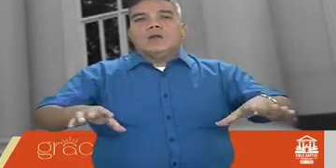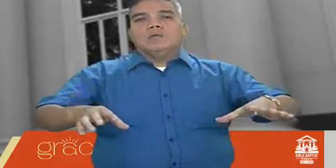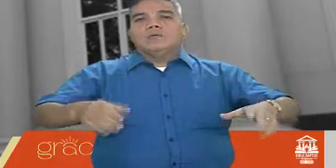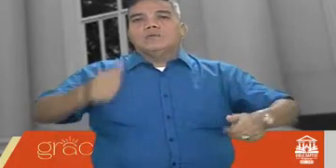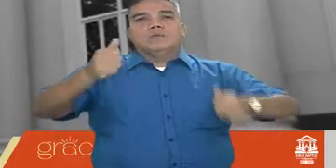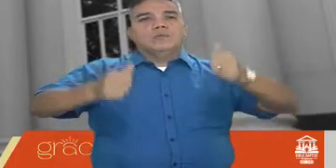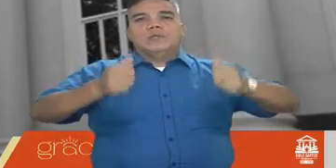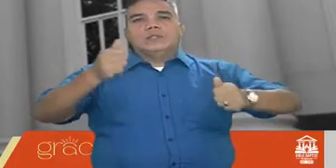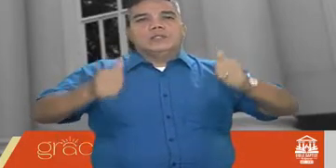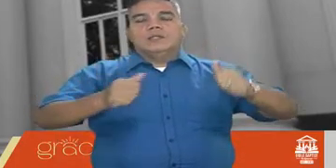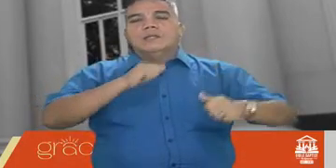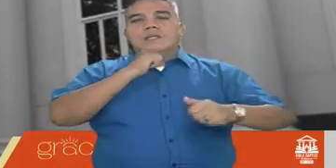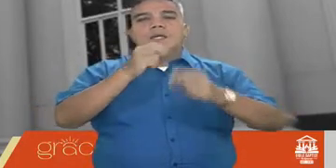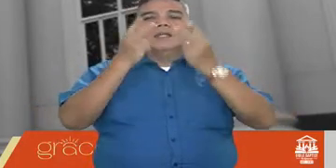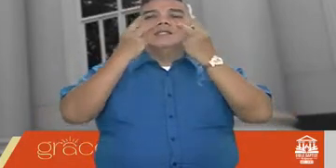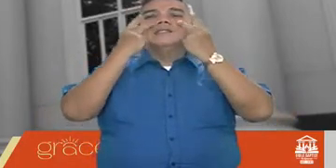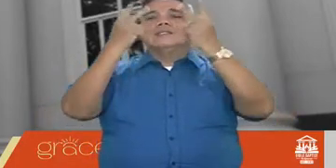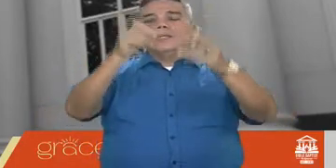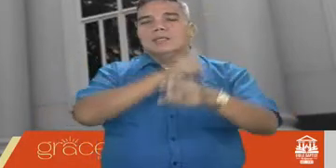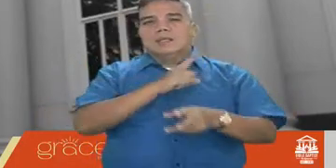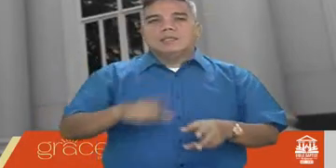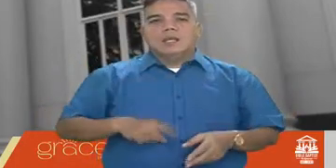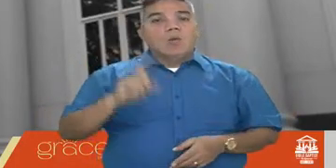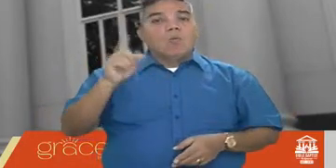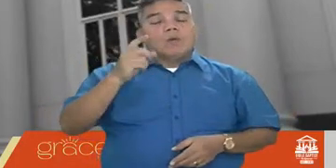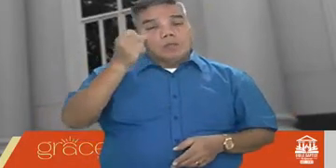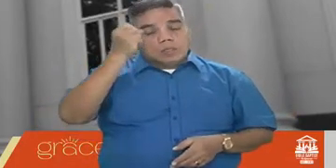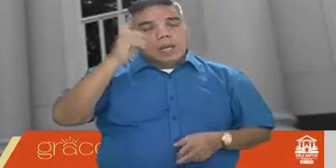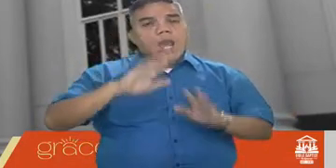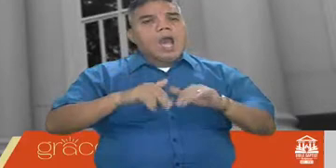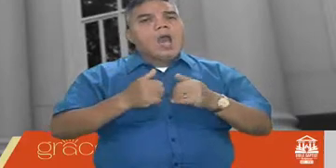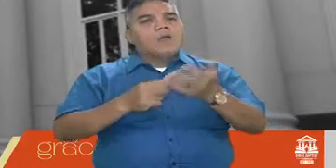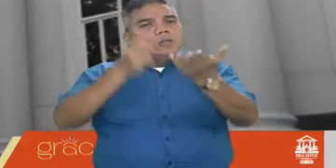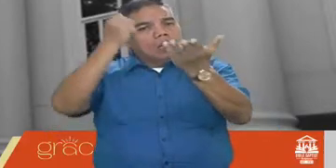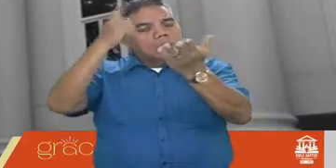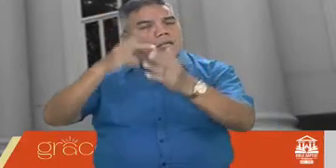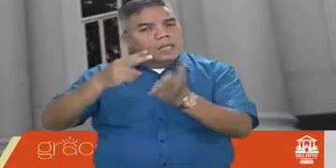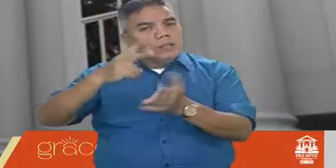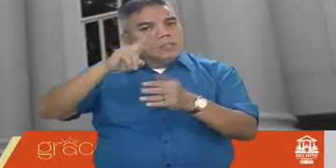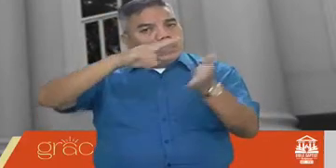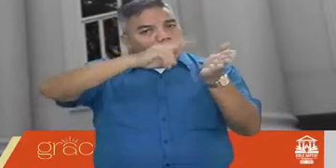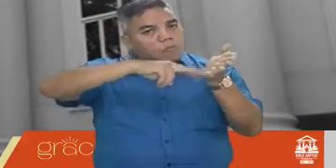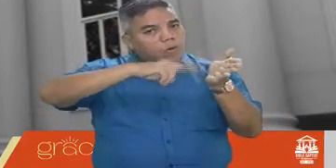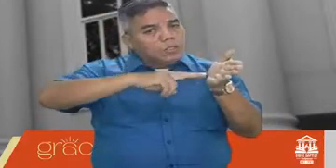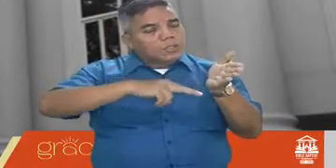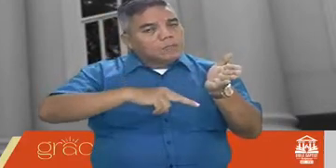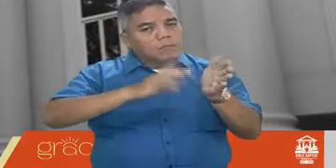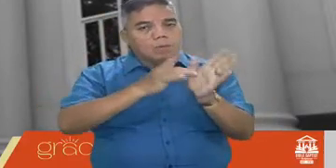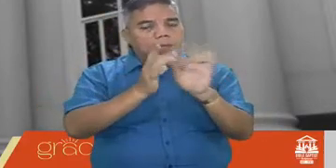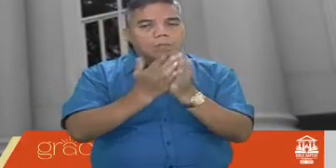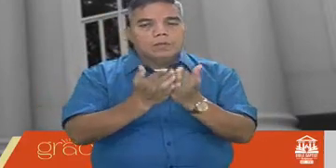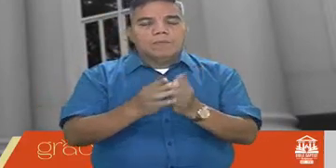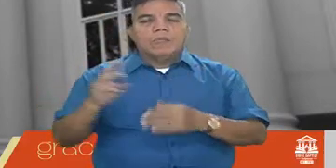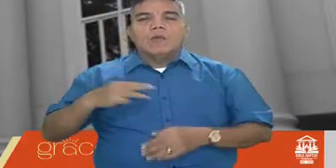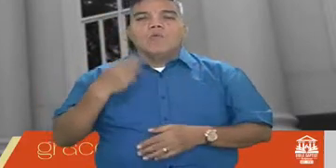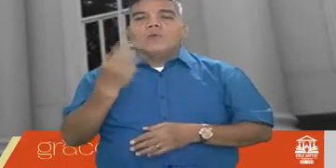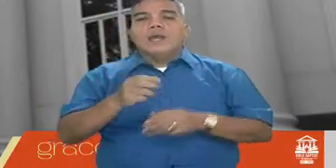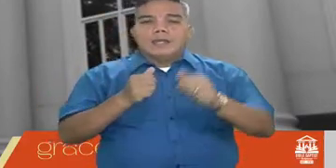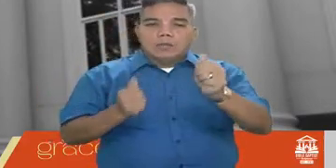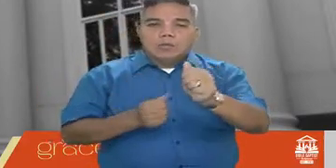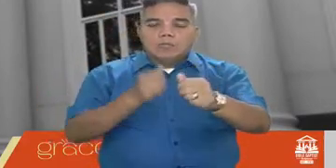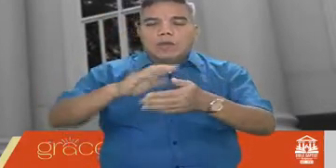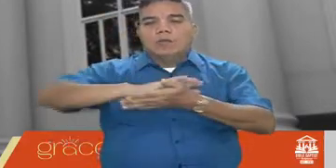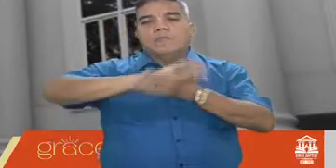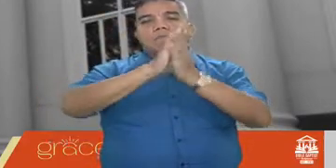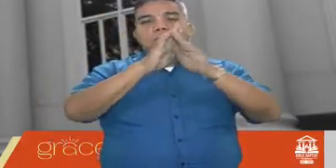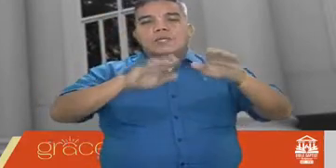without which no man shall see the Lord. What do you understand? How do you understand this verse? We are to follow